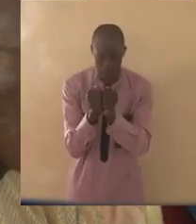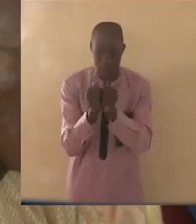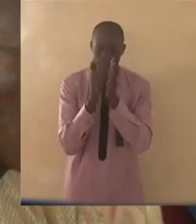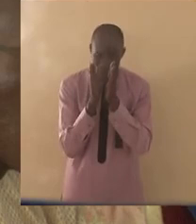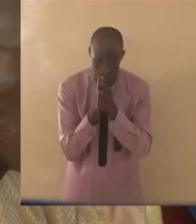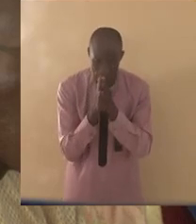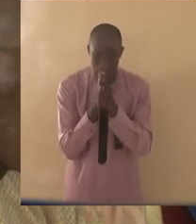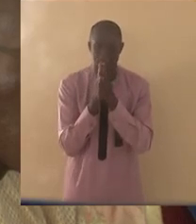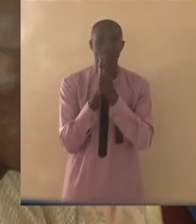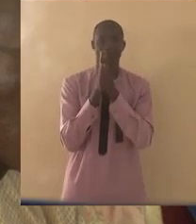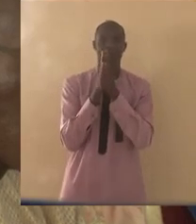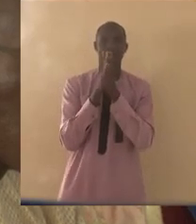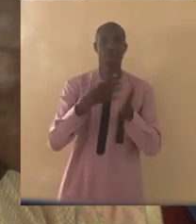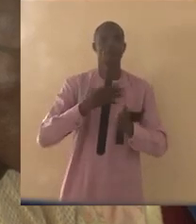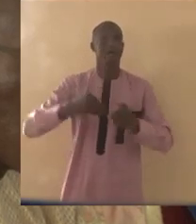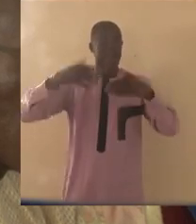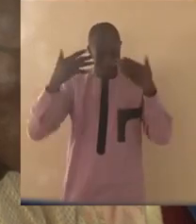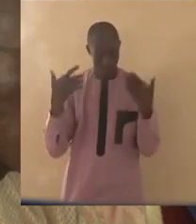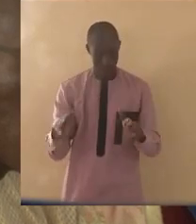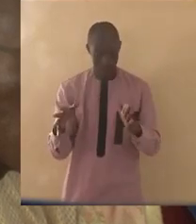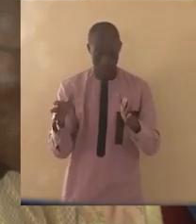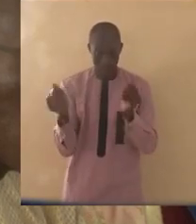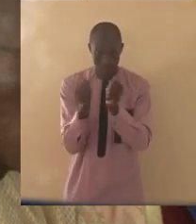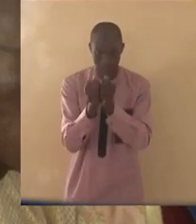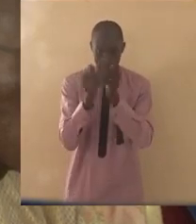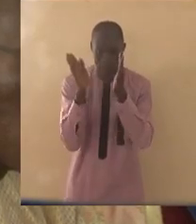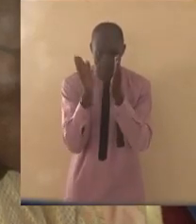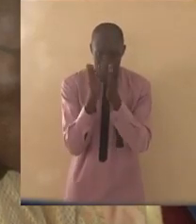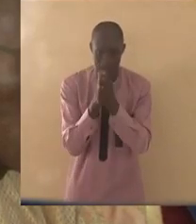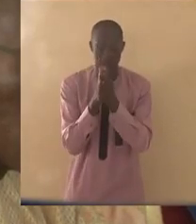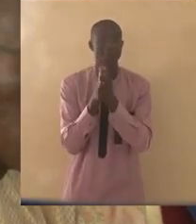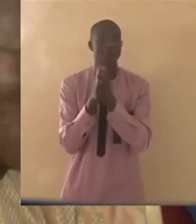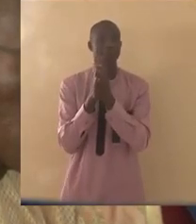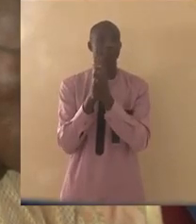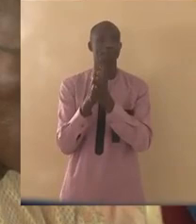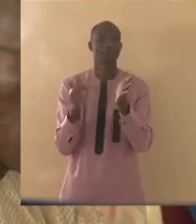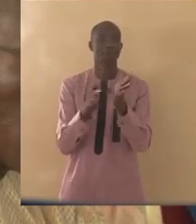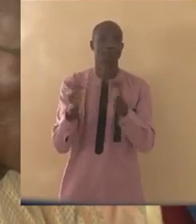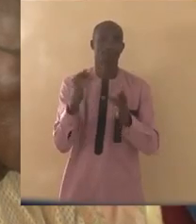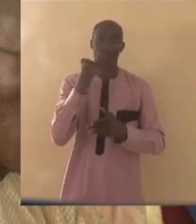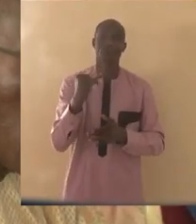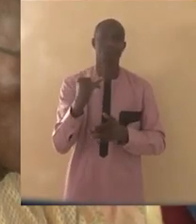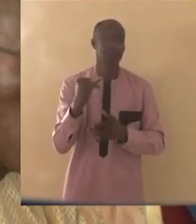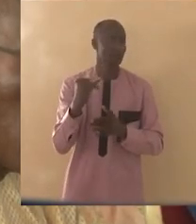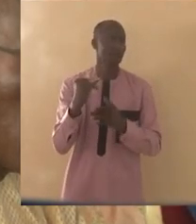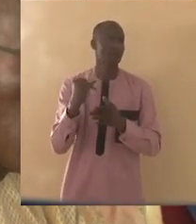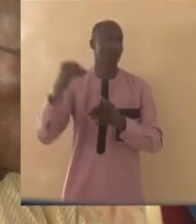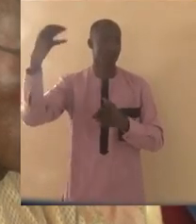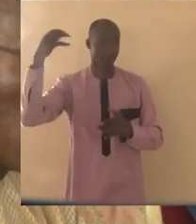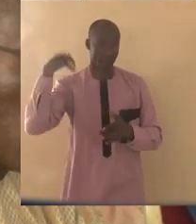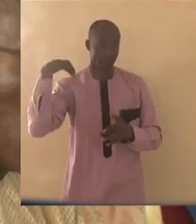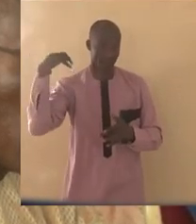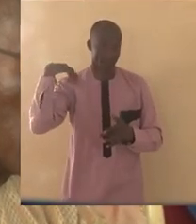Jesus started with prayer and ended with prayer.